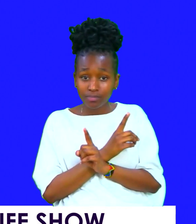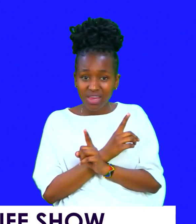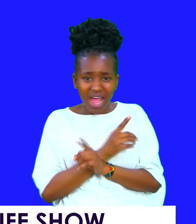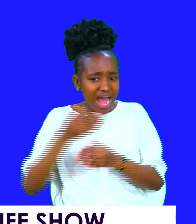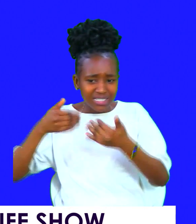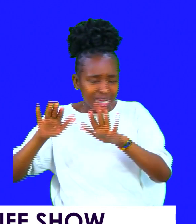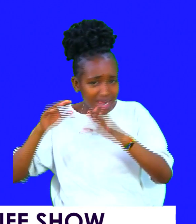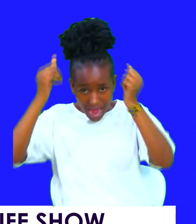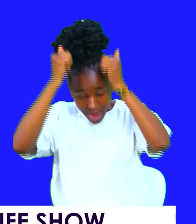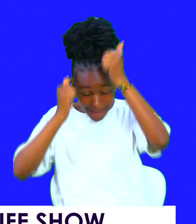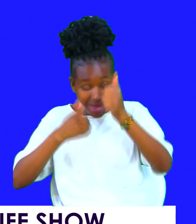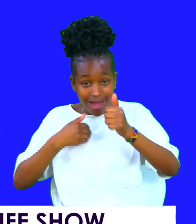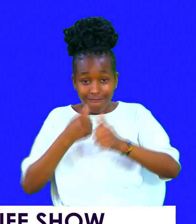protected.